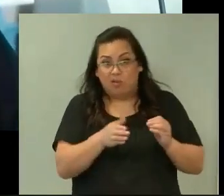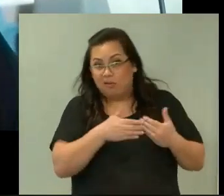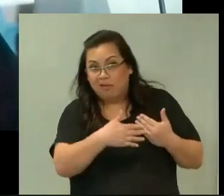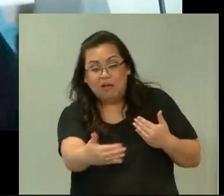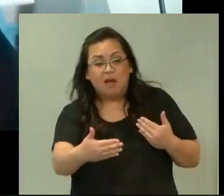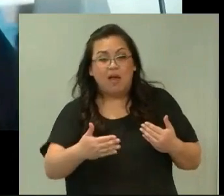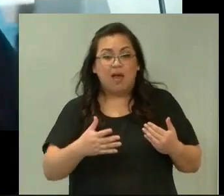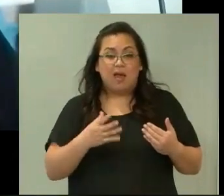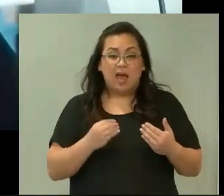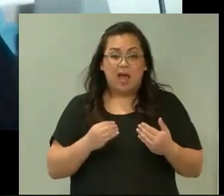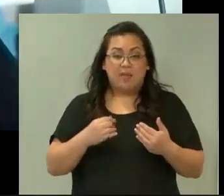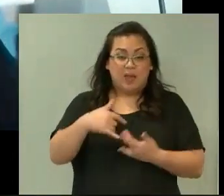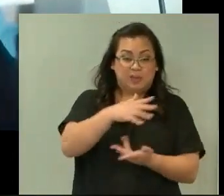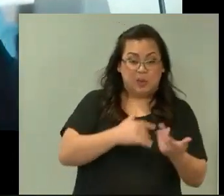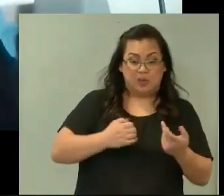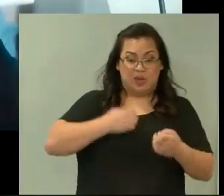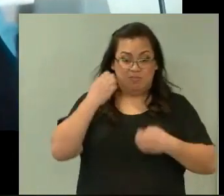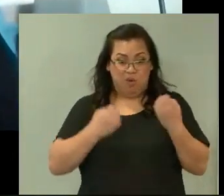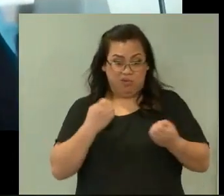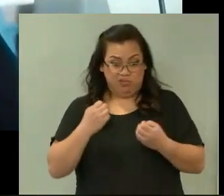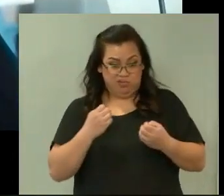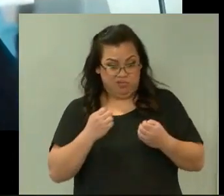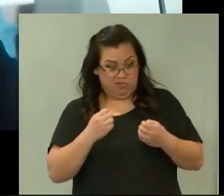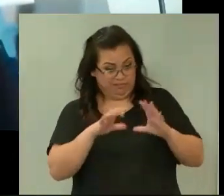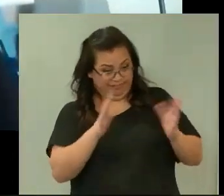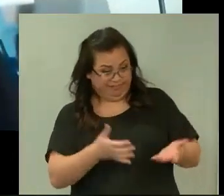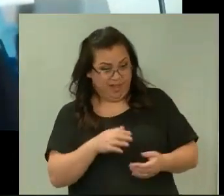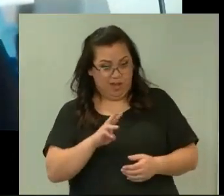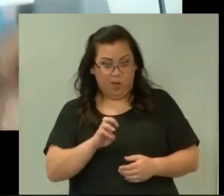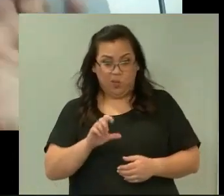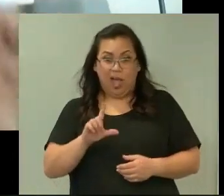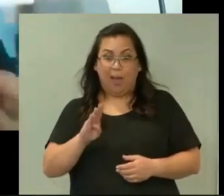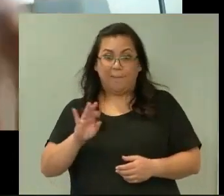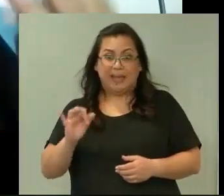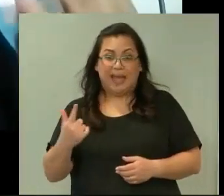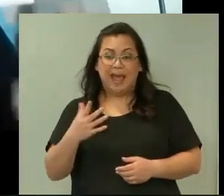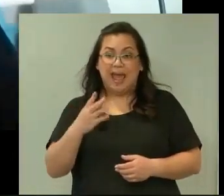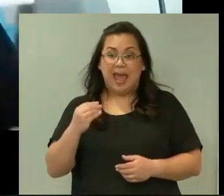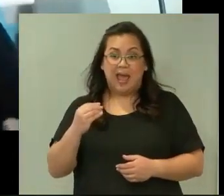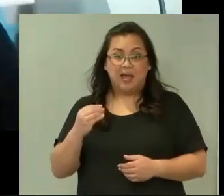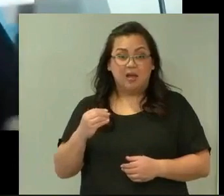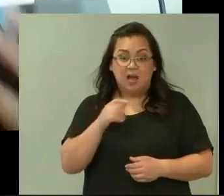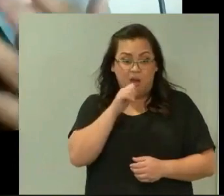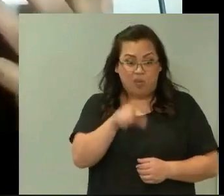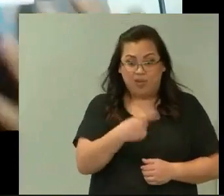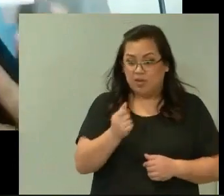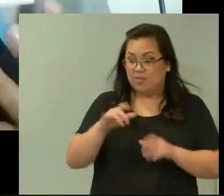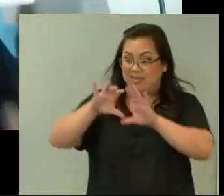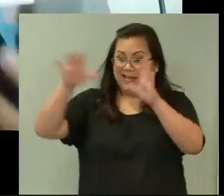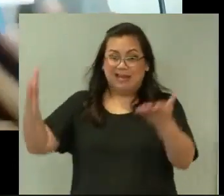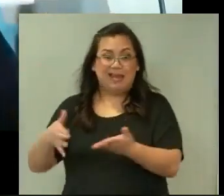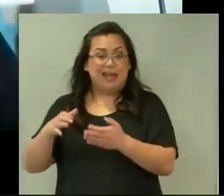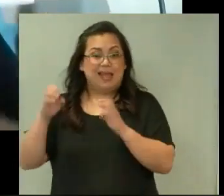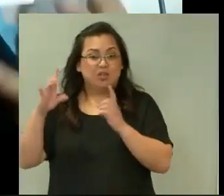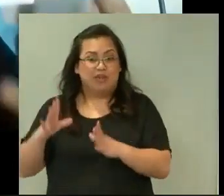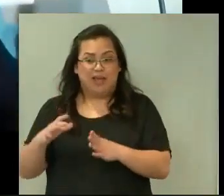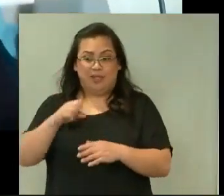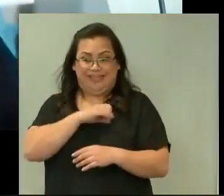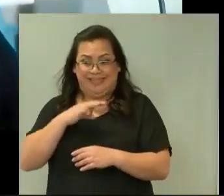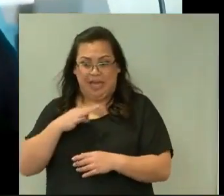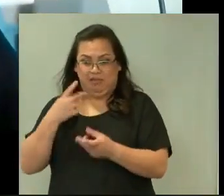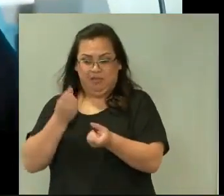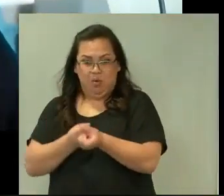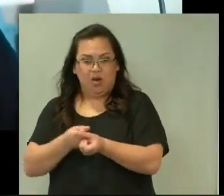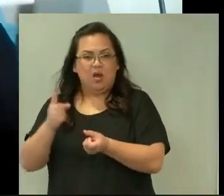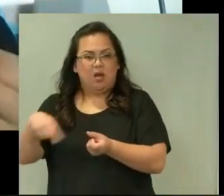And the social emotional well-being of our students and the educators who are part of that village, I think that should be our priority as